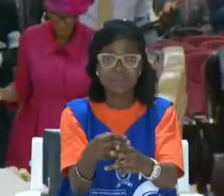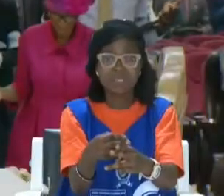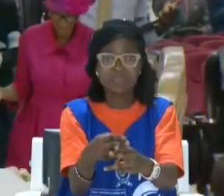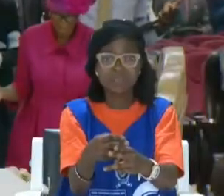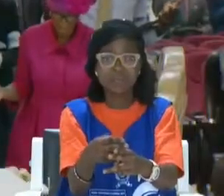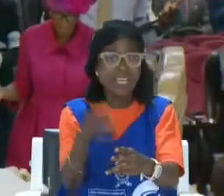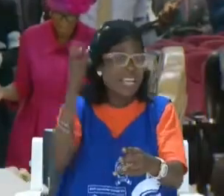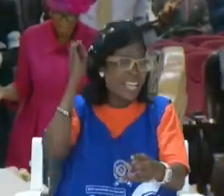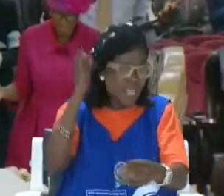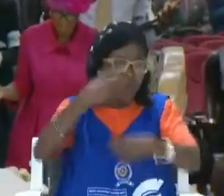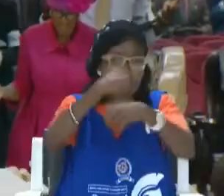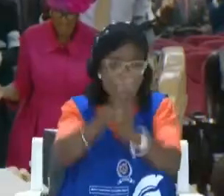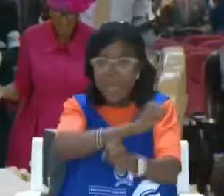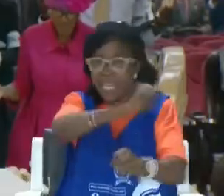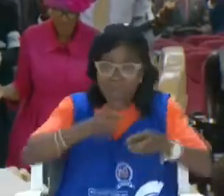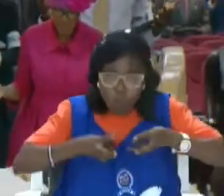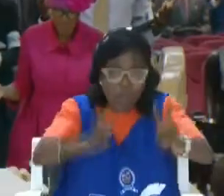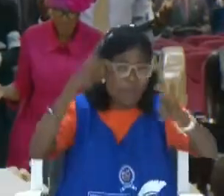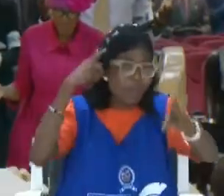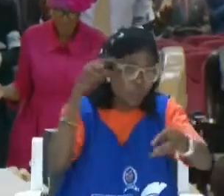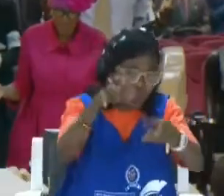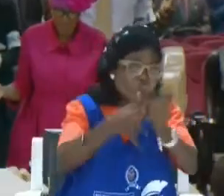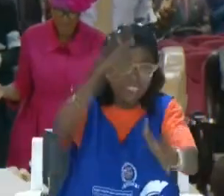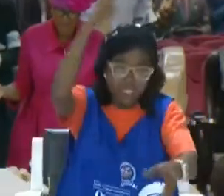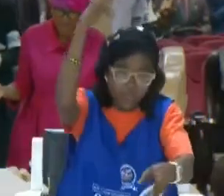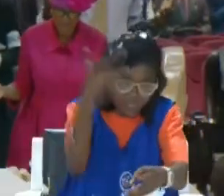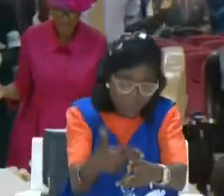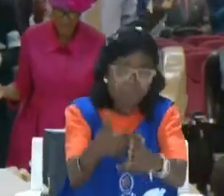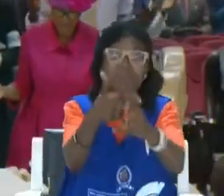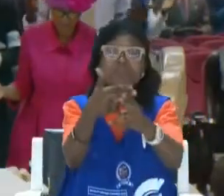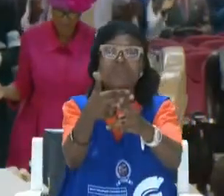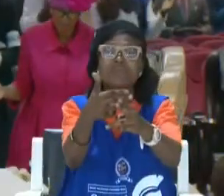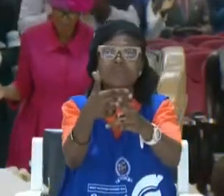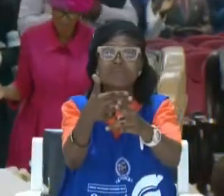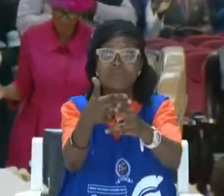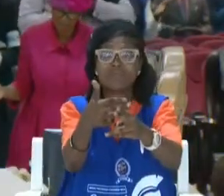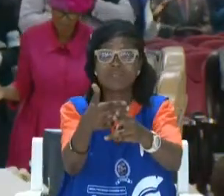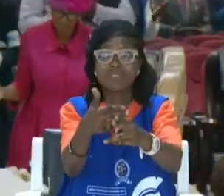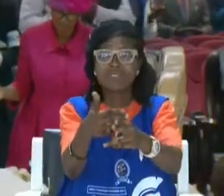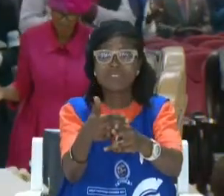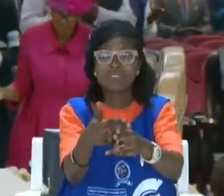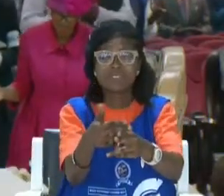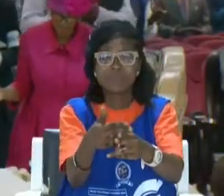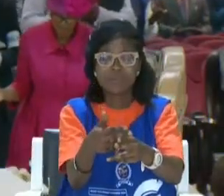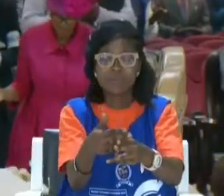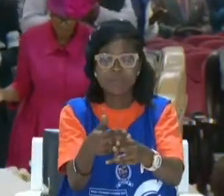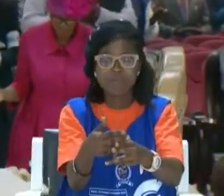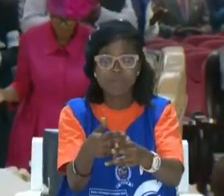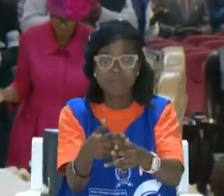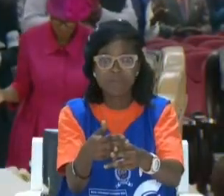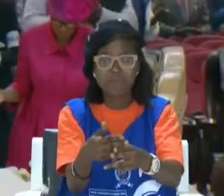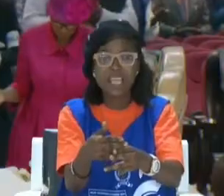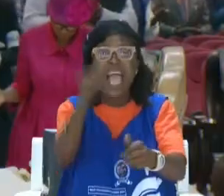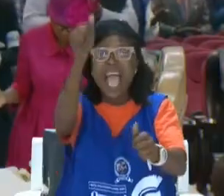Yeah. He will make a way for you.